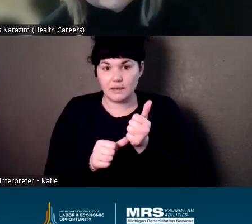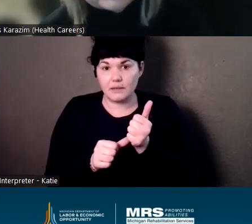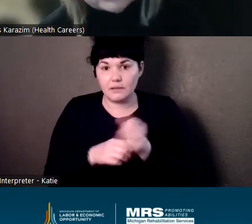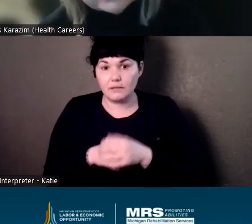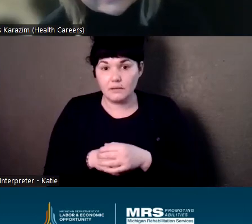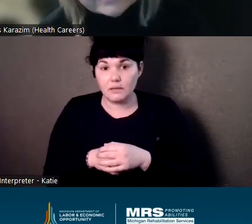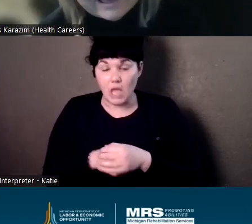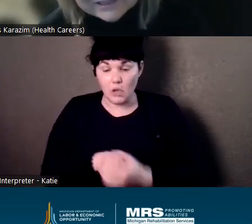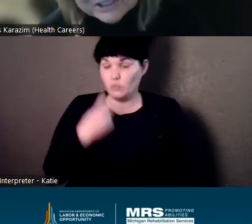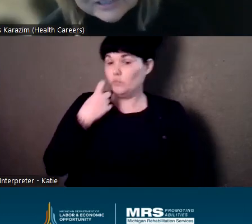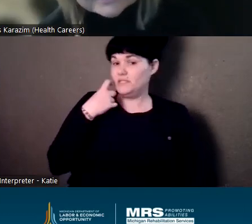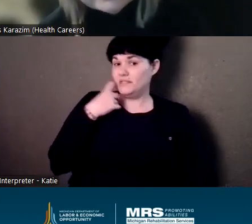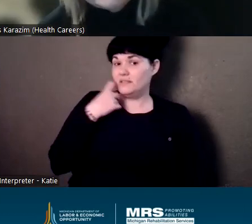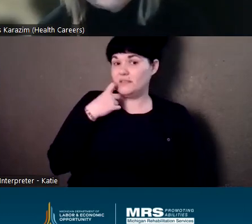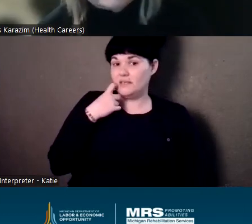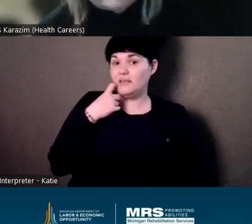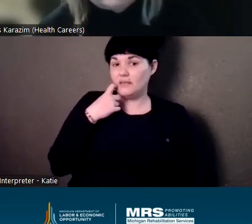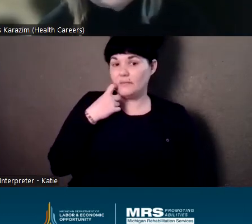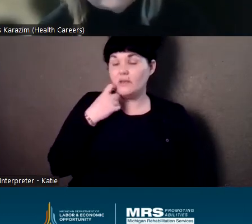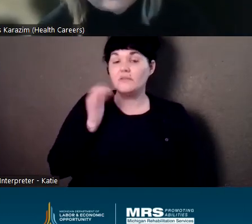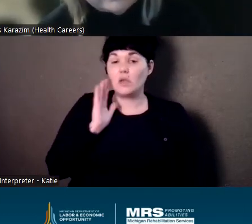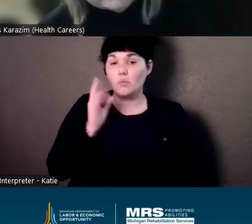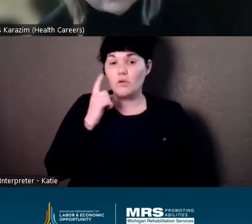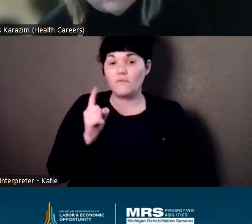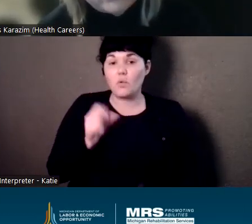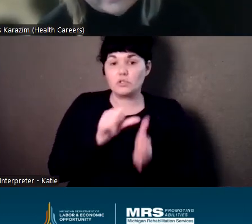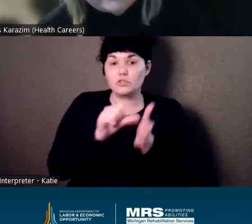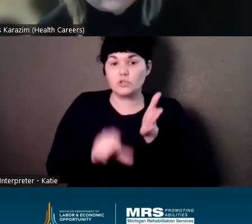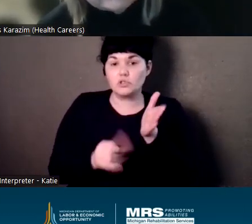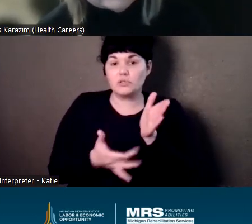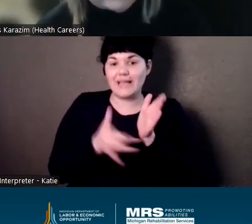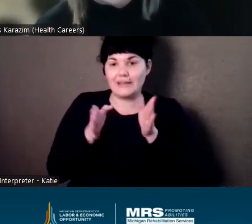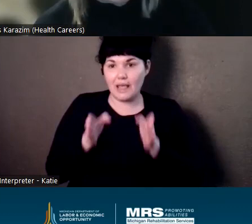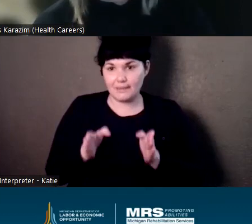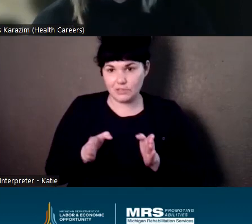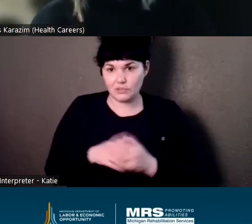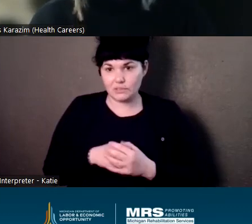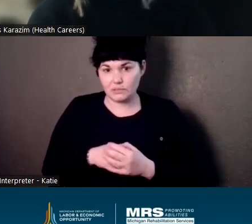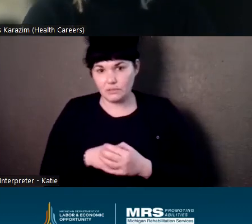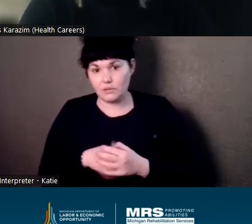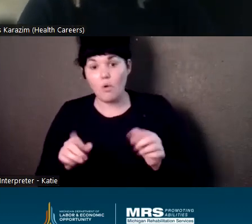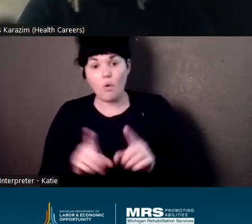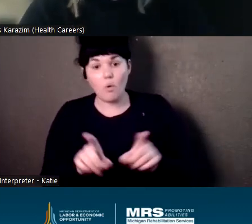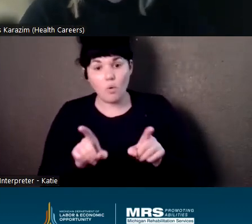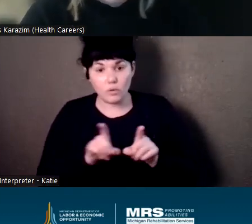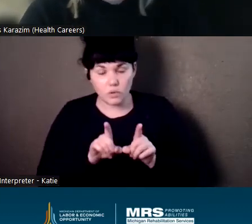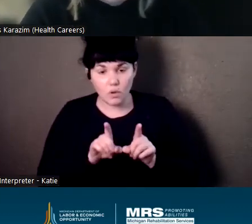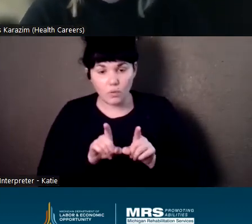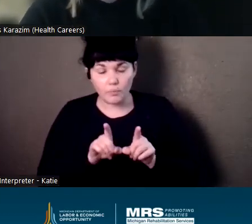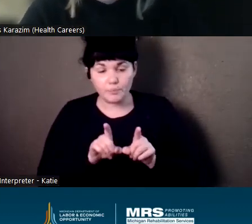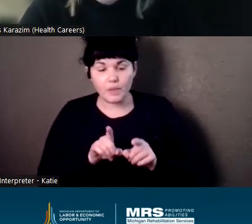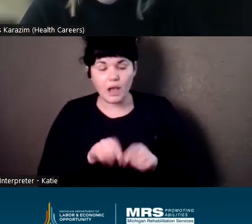in surgical technologist. They also are sponsoring apprenticeships